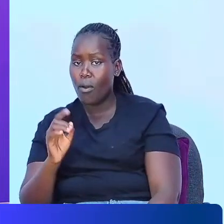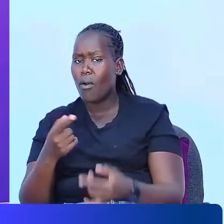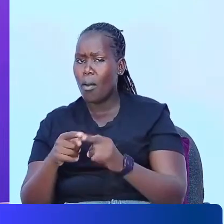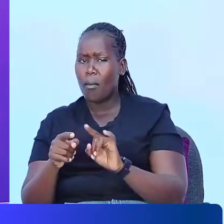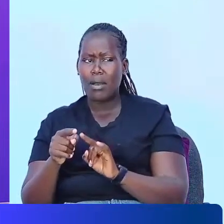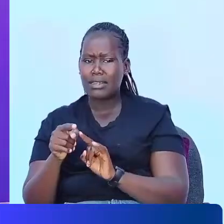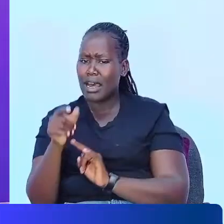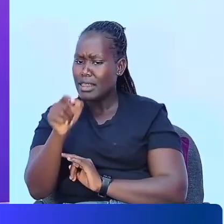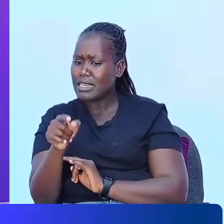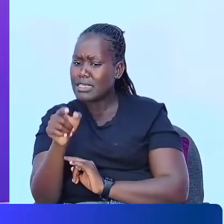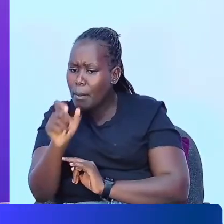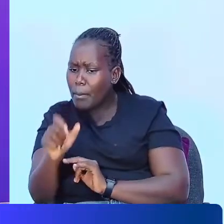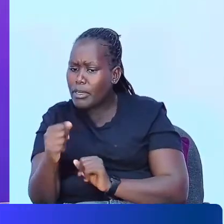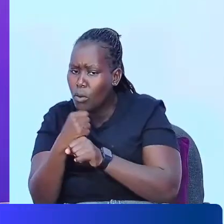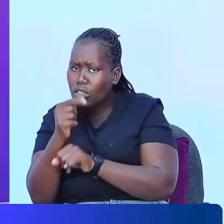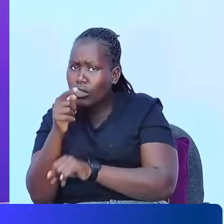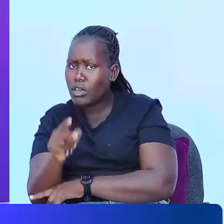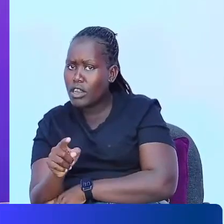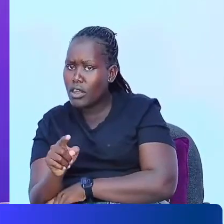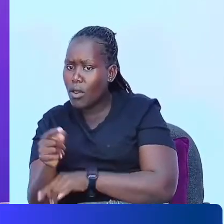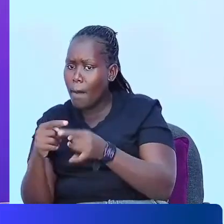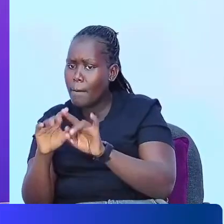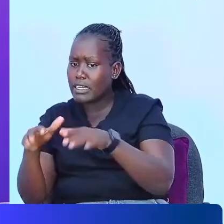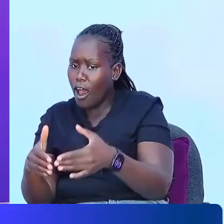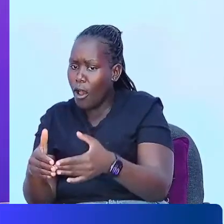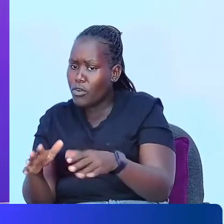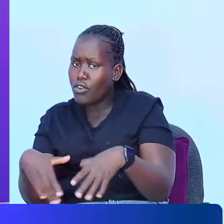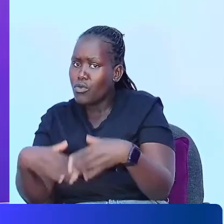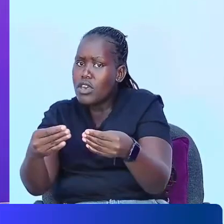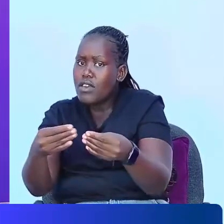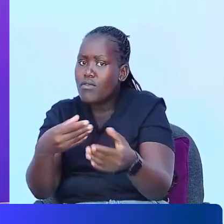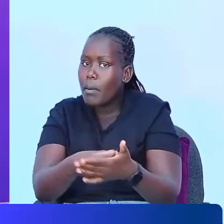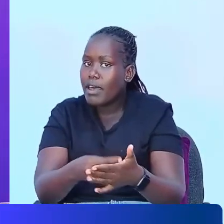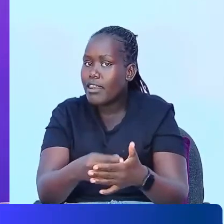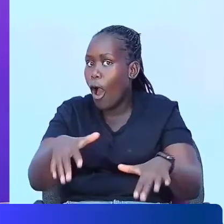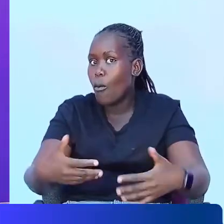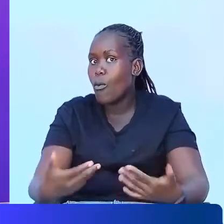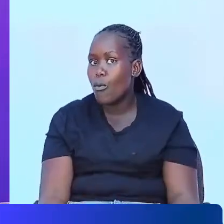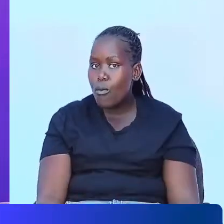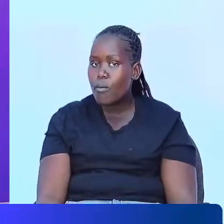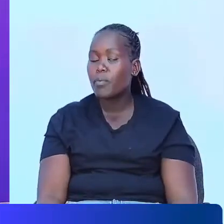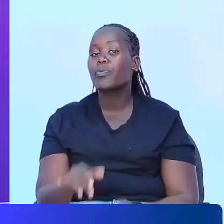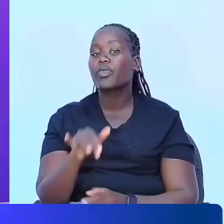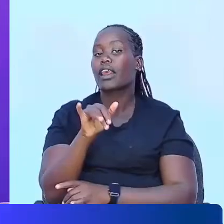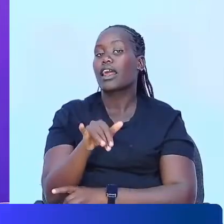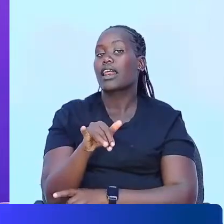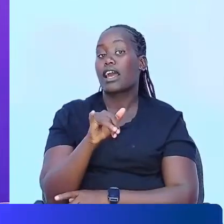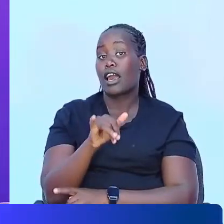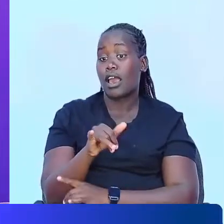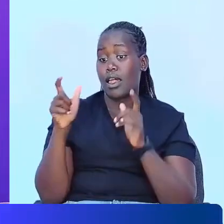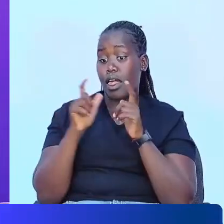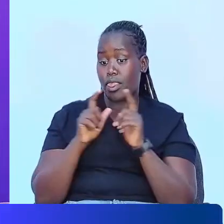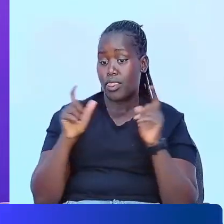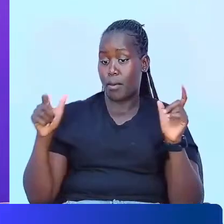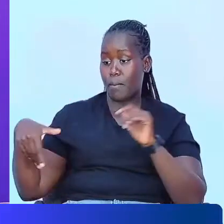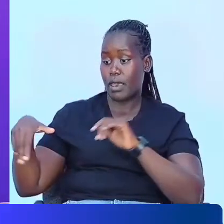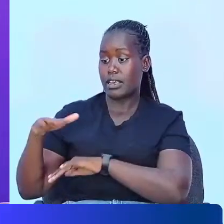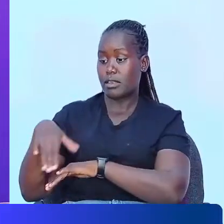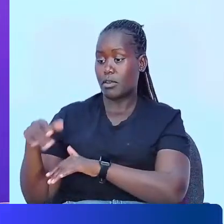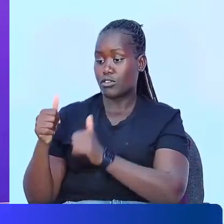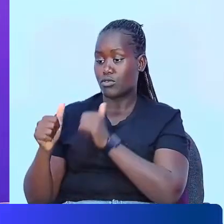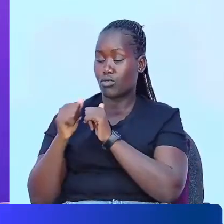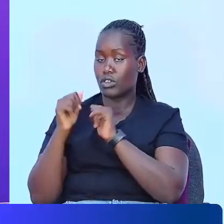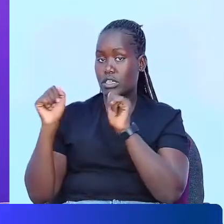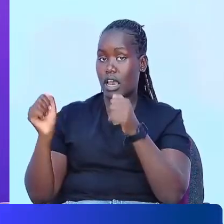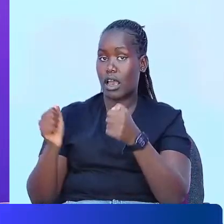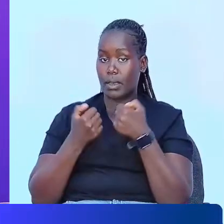but how did you give money to him? So that brings us to, because the biggest place that happens is at the